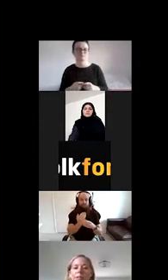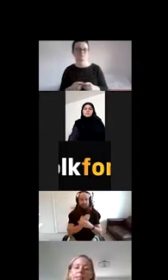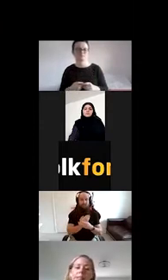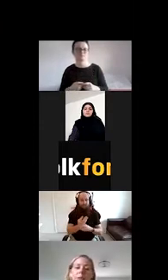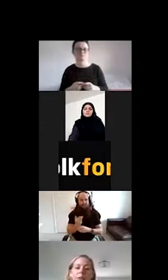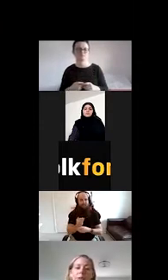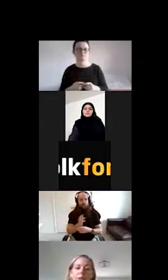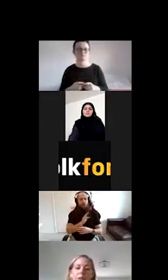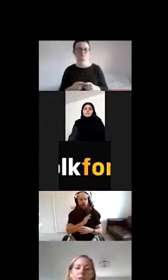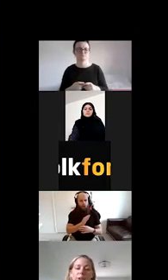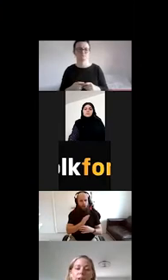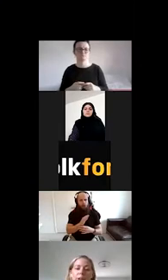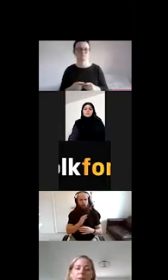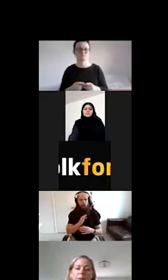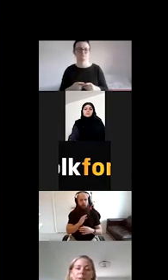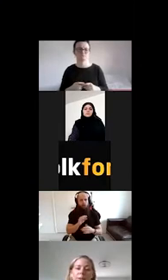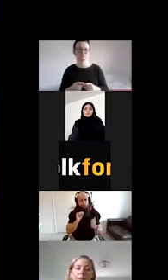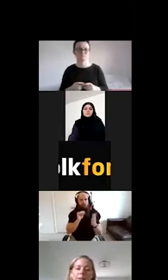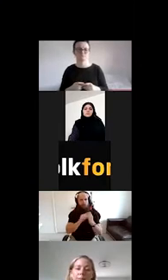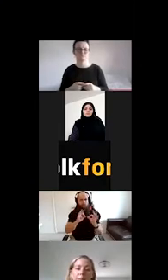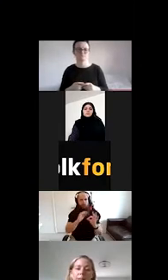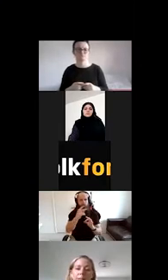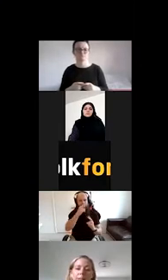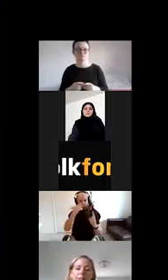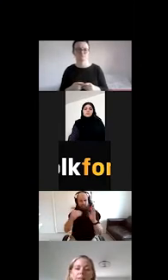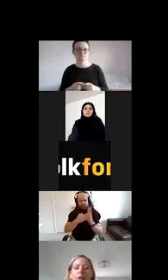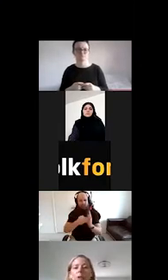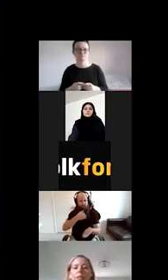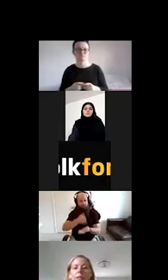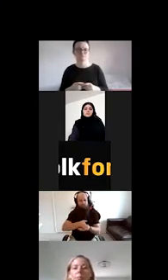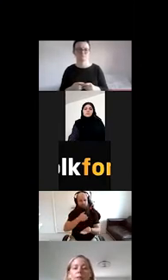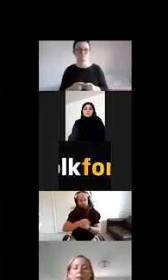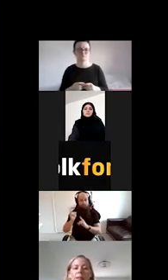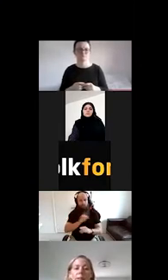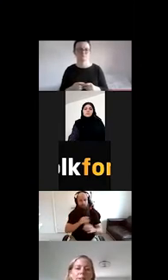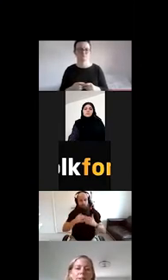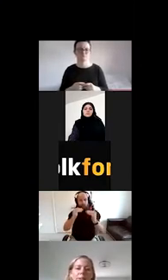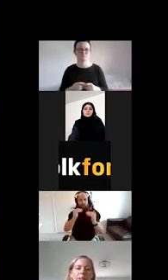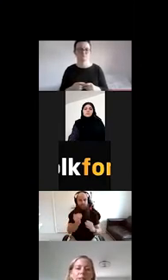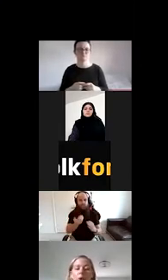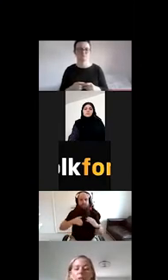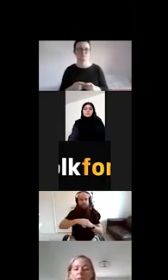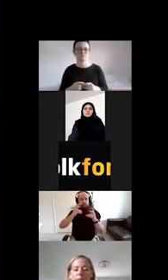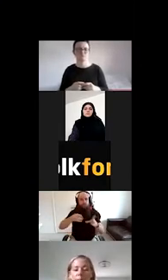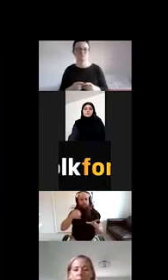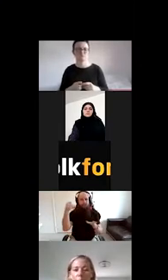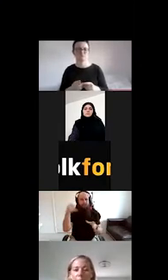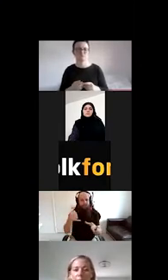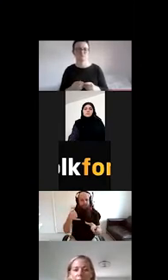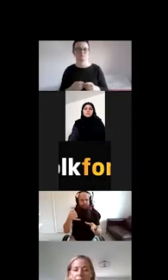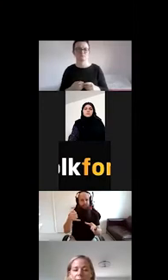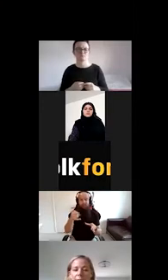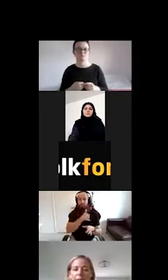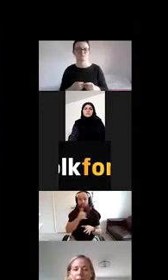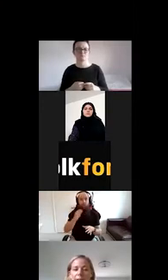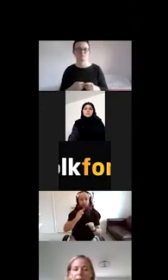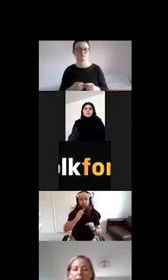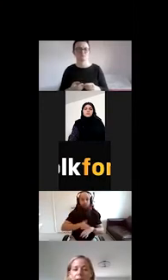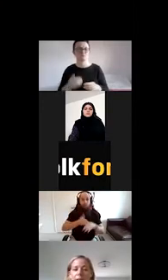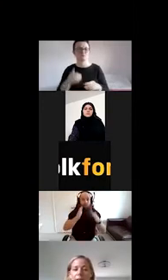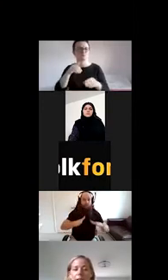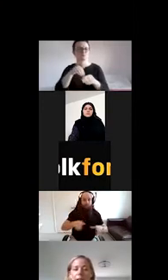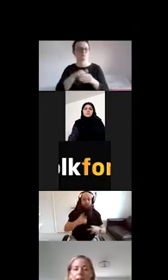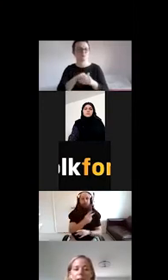how they seek to ensure persons with disabilities, not only in peace building, but in all development cooperation areas.